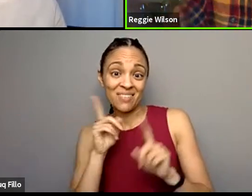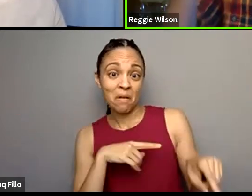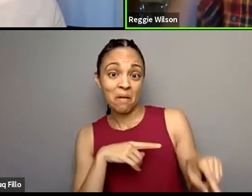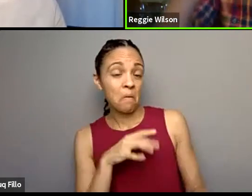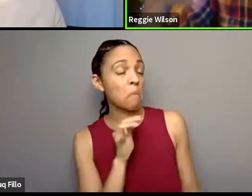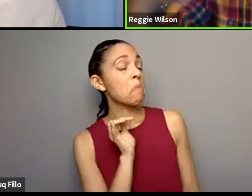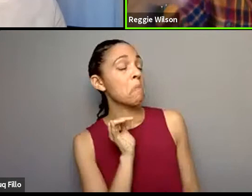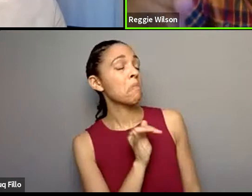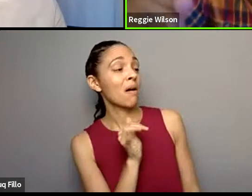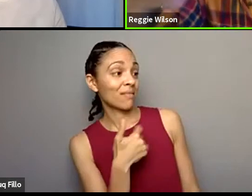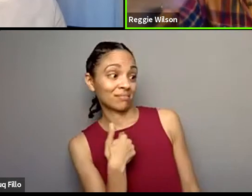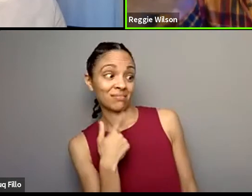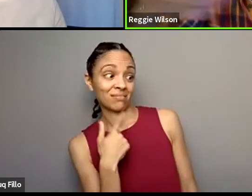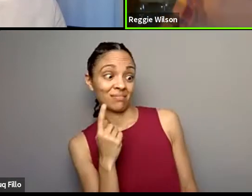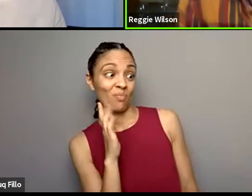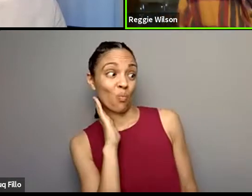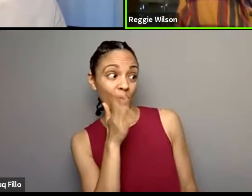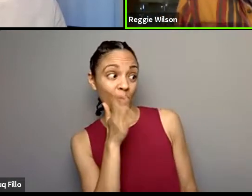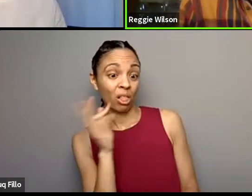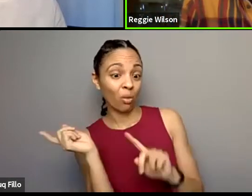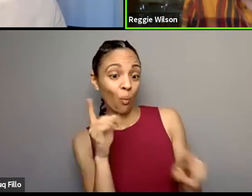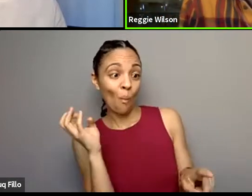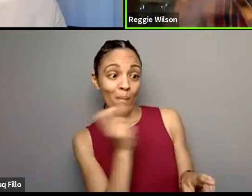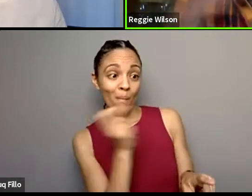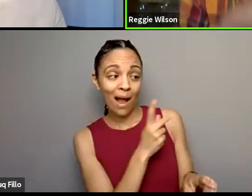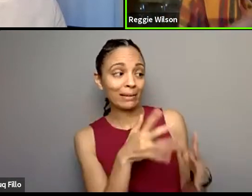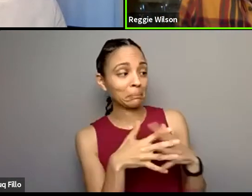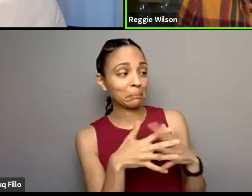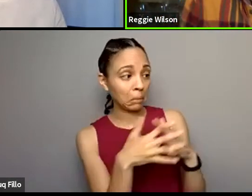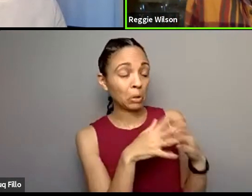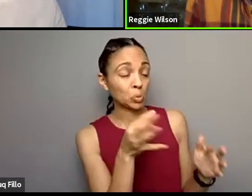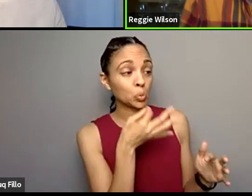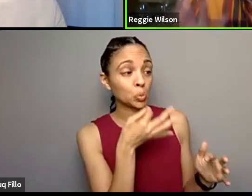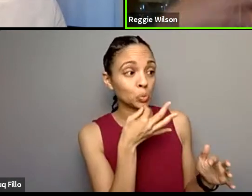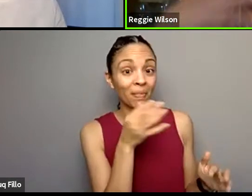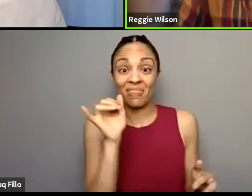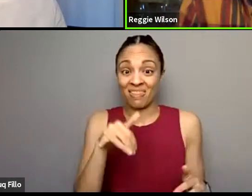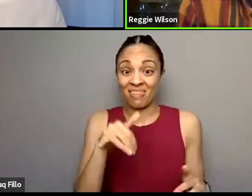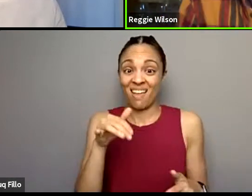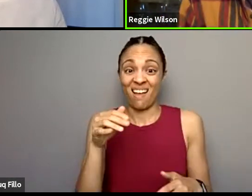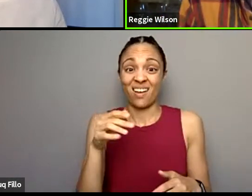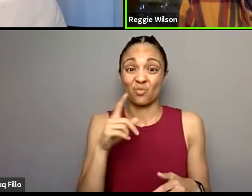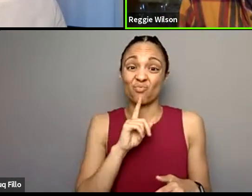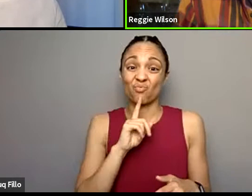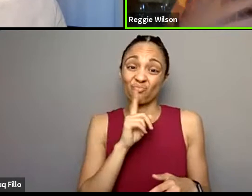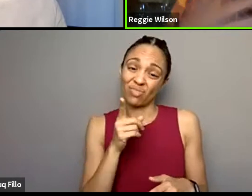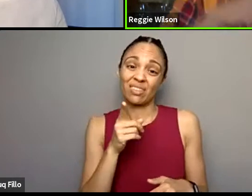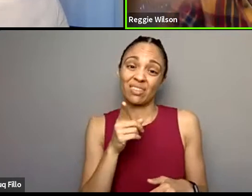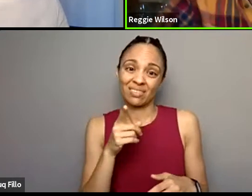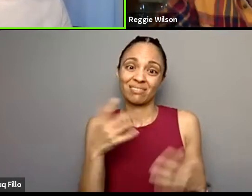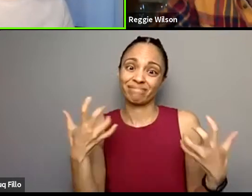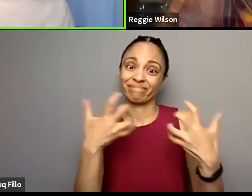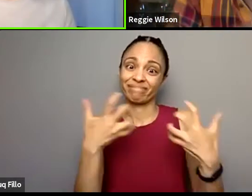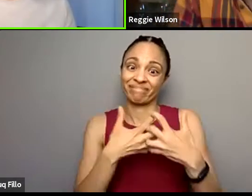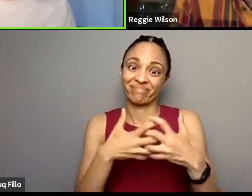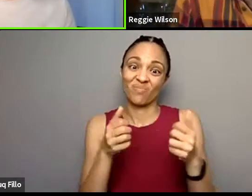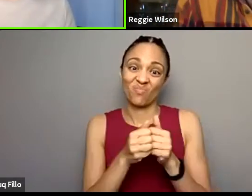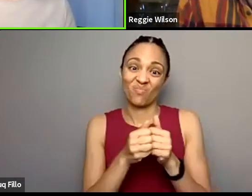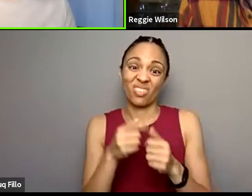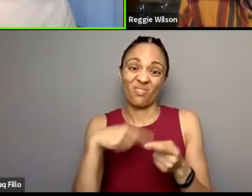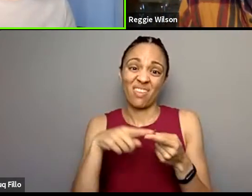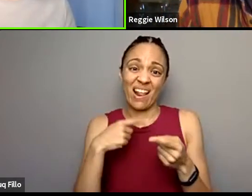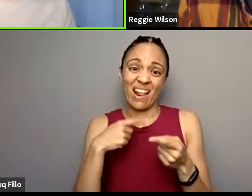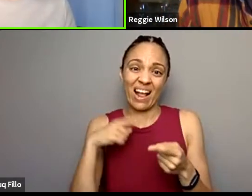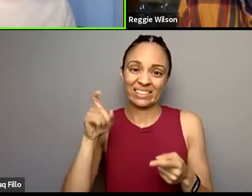like whatever, like the exact perfect time. Yeah. Came back, started working again, and he's been with Fist and Heel. For how long?